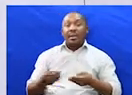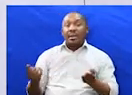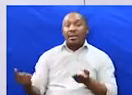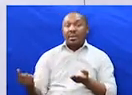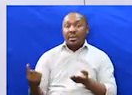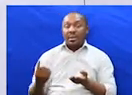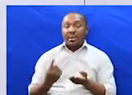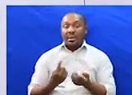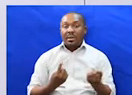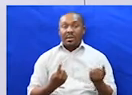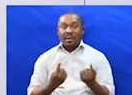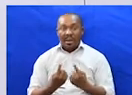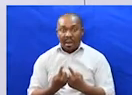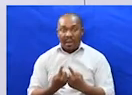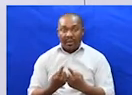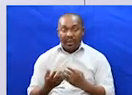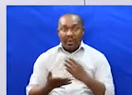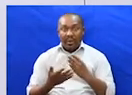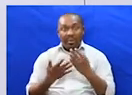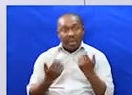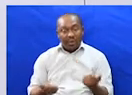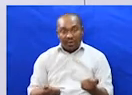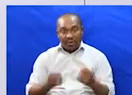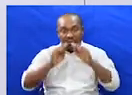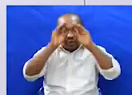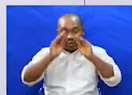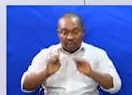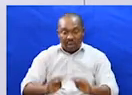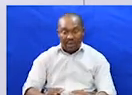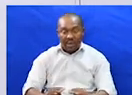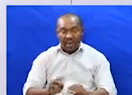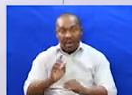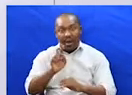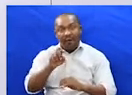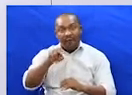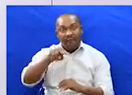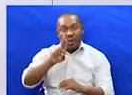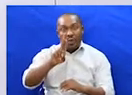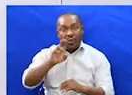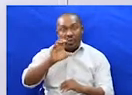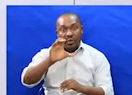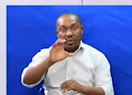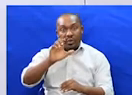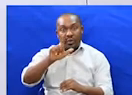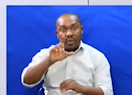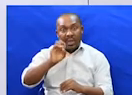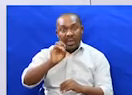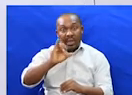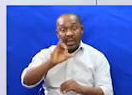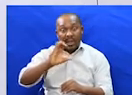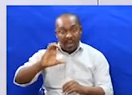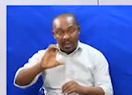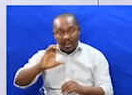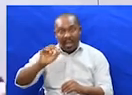and composition of the nucleic acid. So here, my dear student,